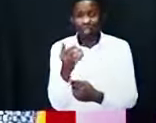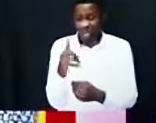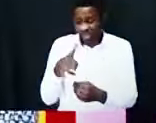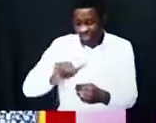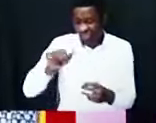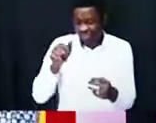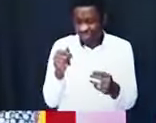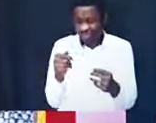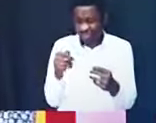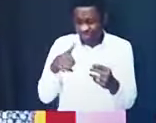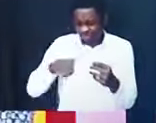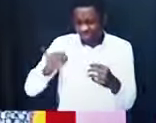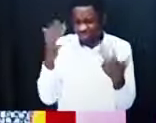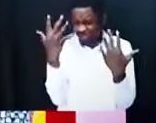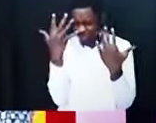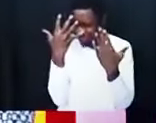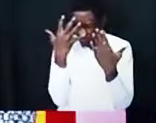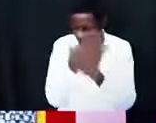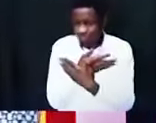still dark,